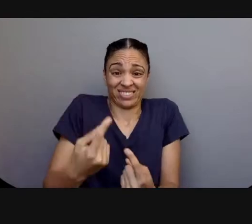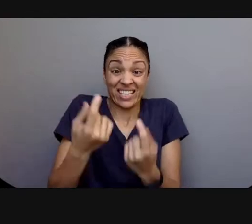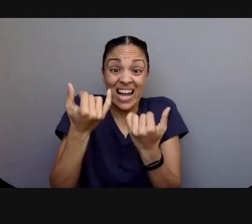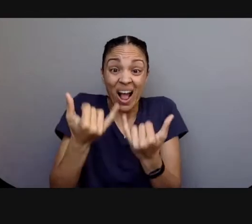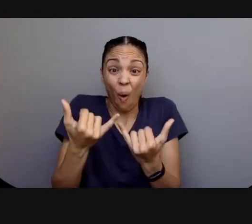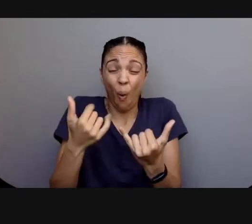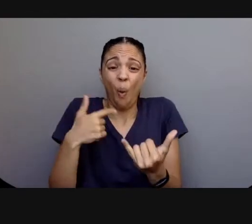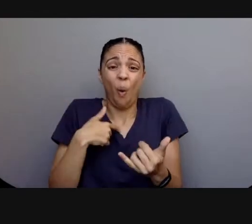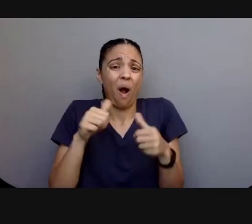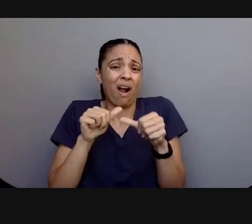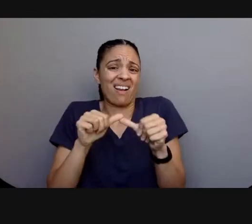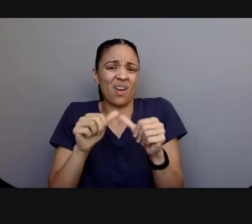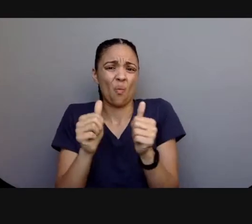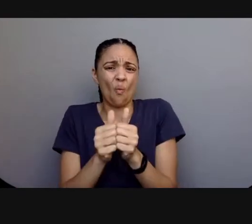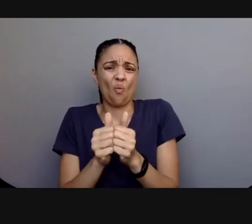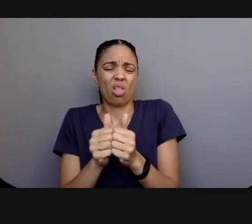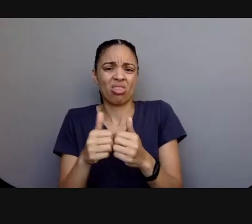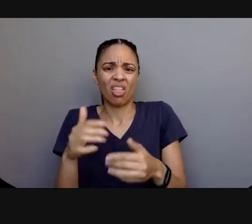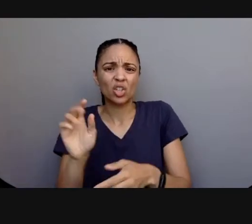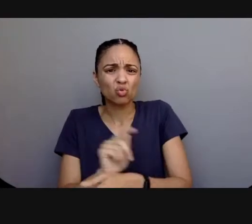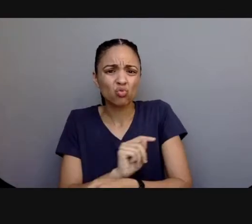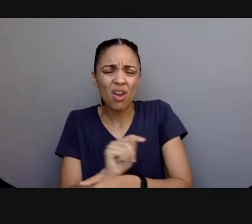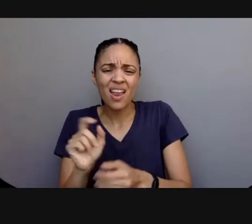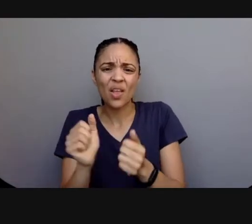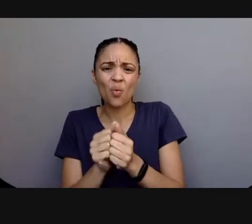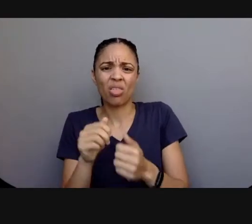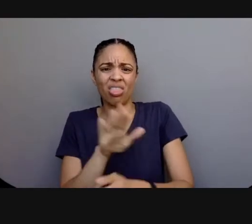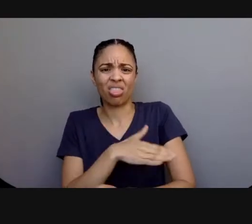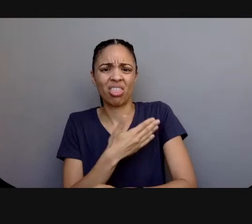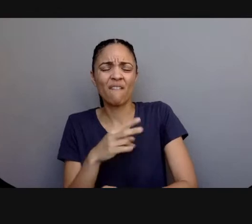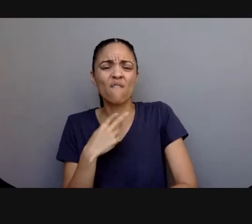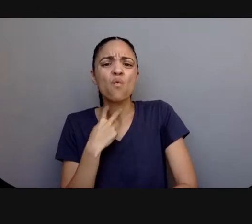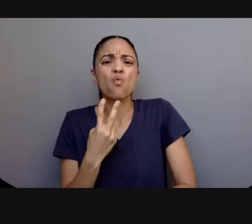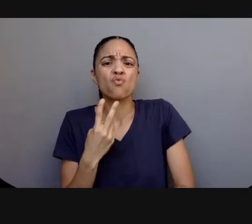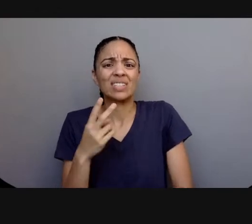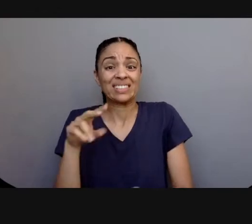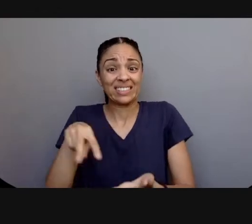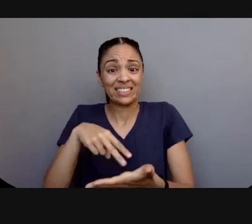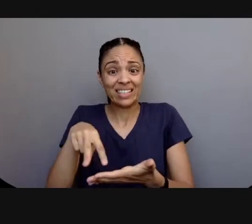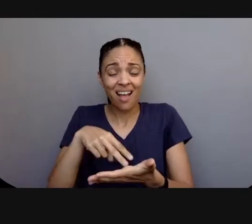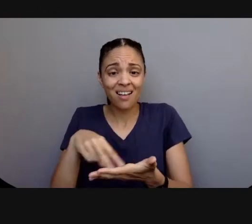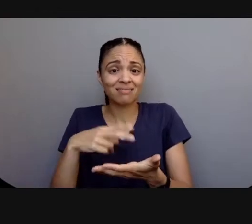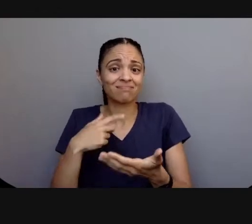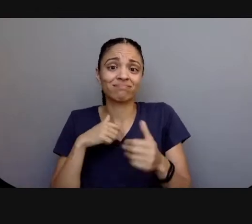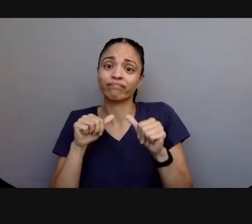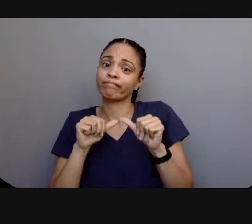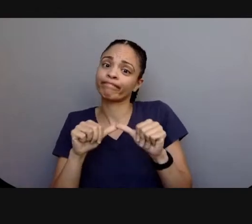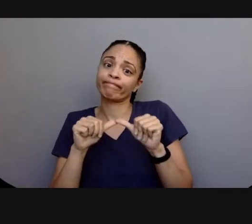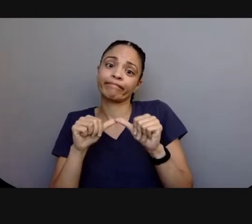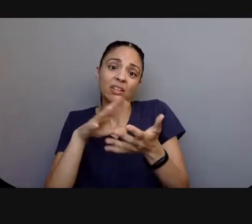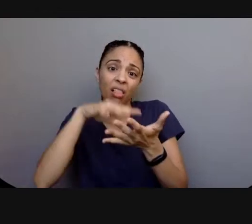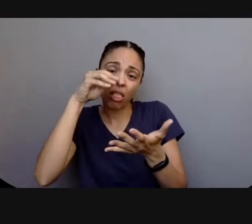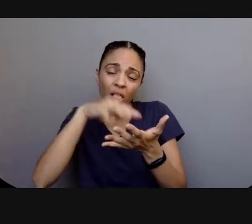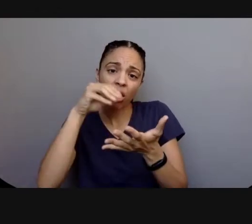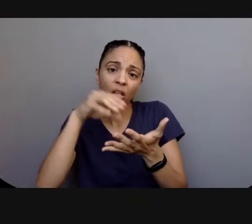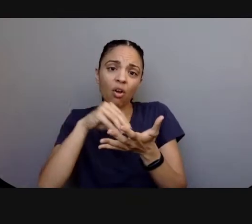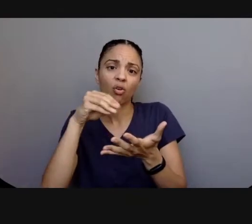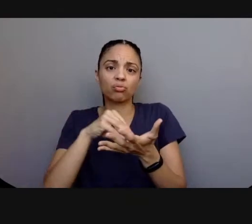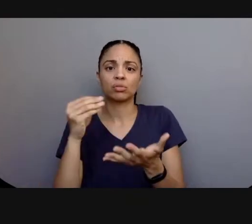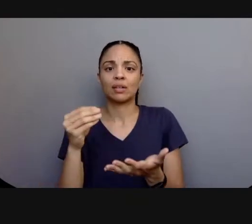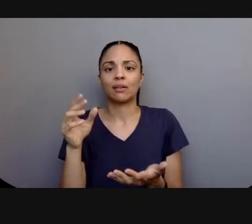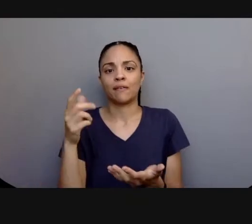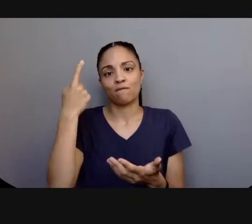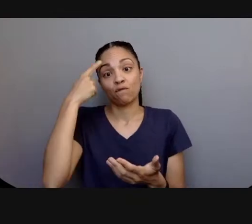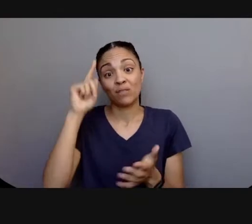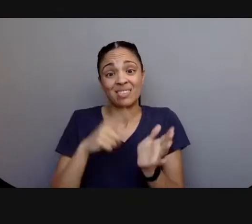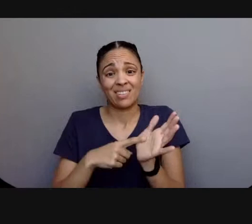I had to literally, the dance training was fine. I had that. And whatever I didn't learn, like the tap things or like more the Broadway